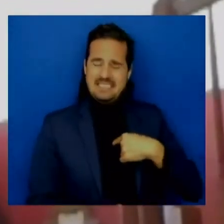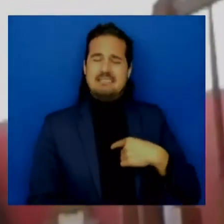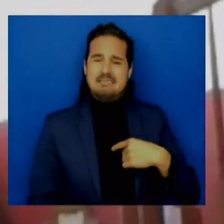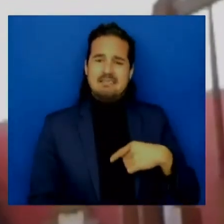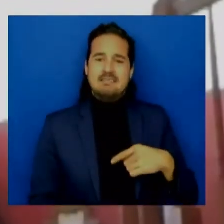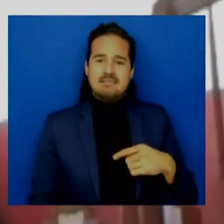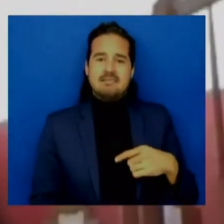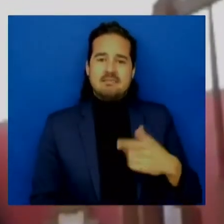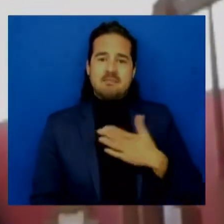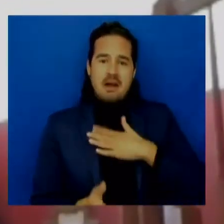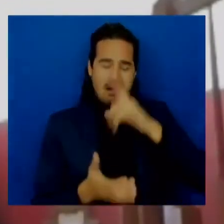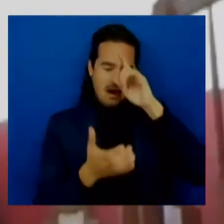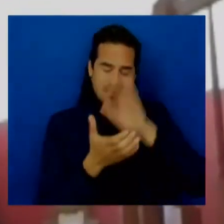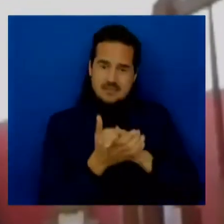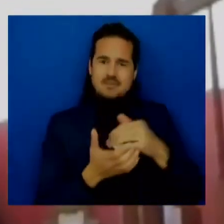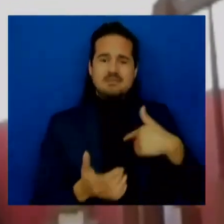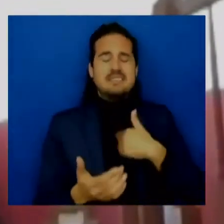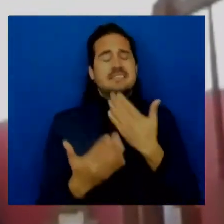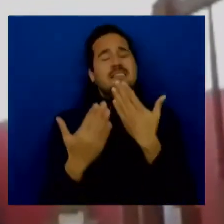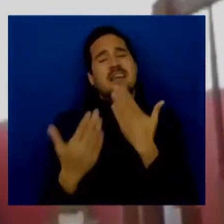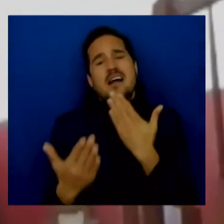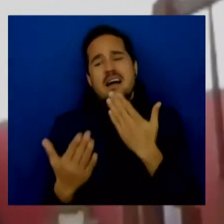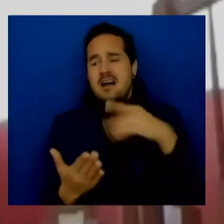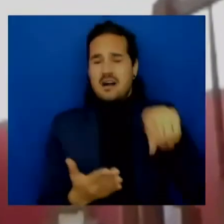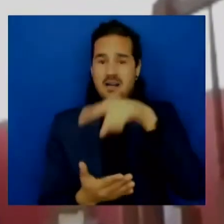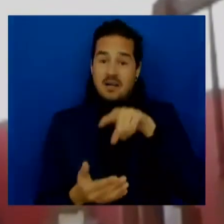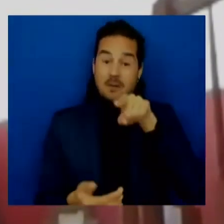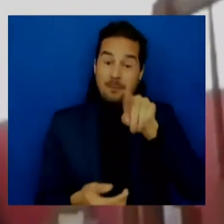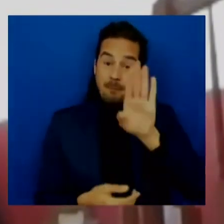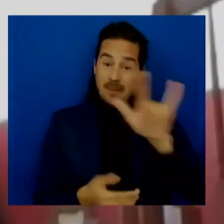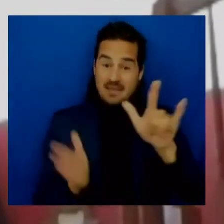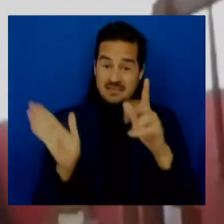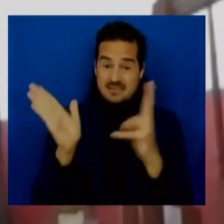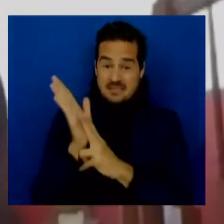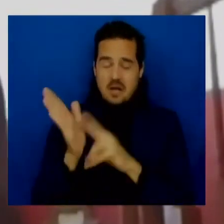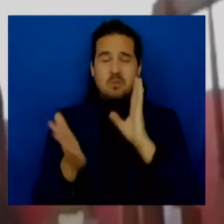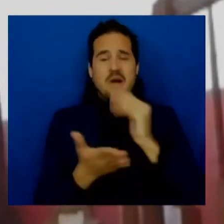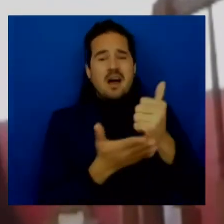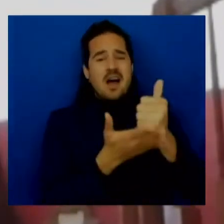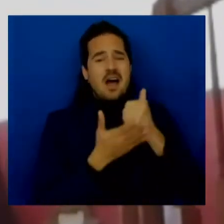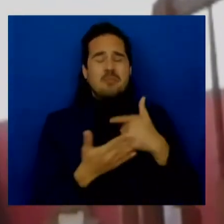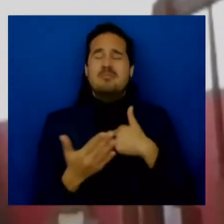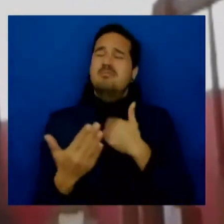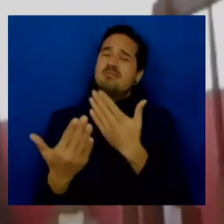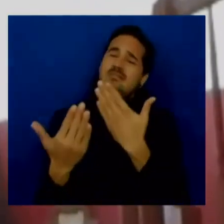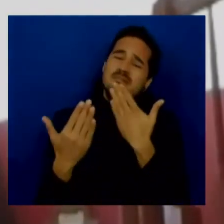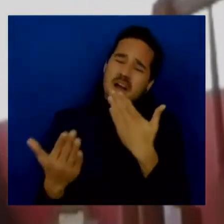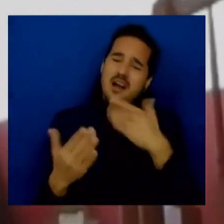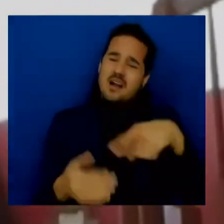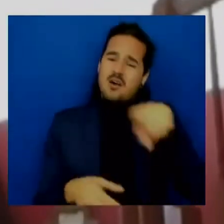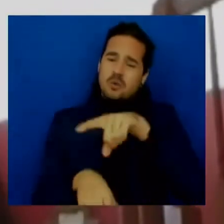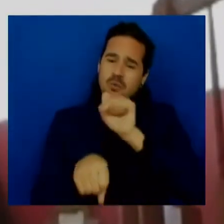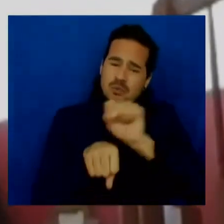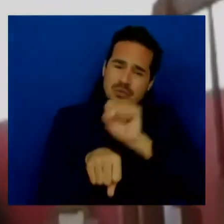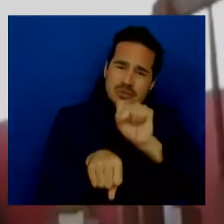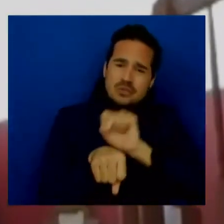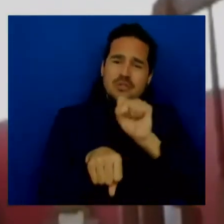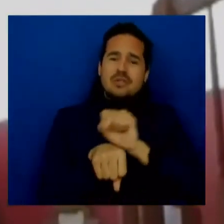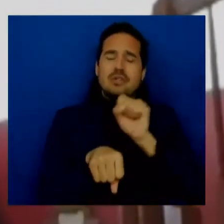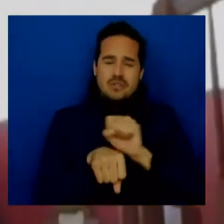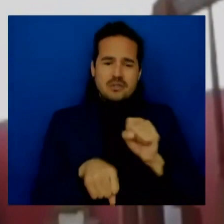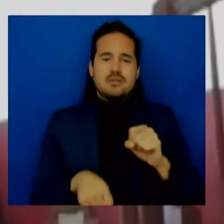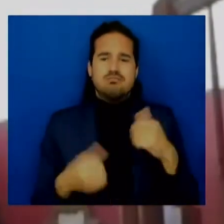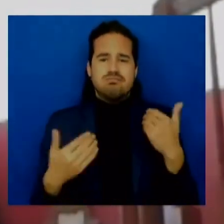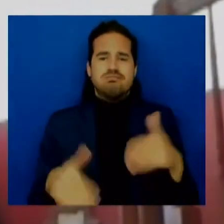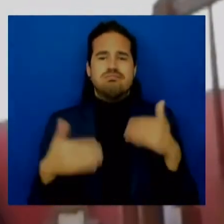so much. Thank you. I really appreciate what you're doing. And I know, because this